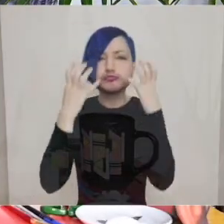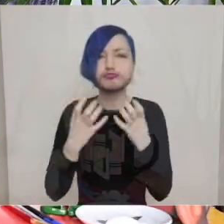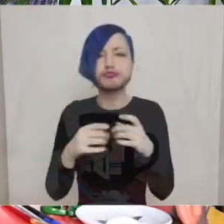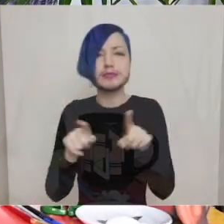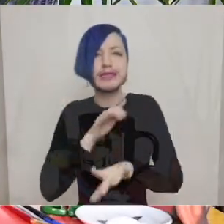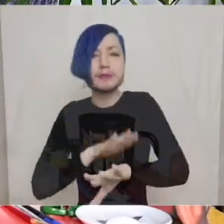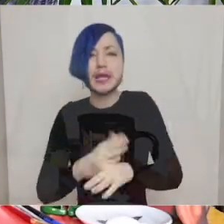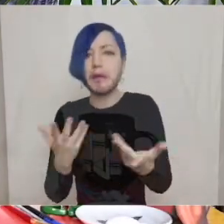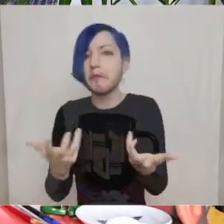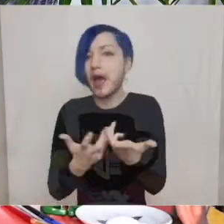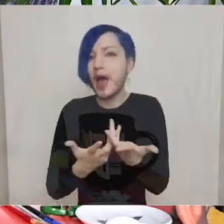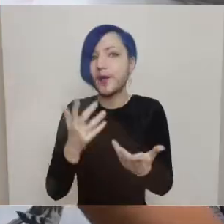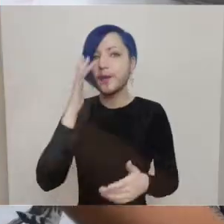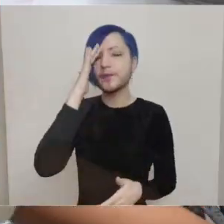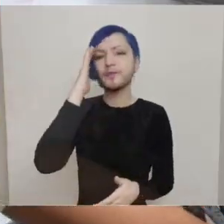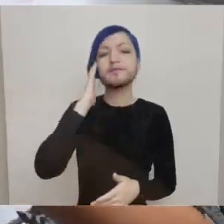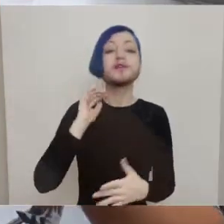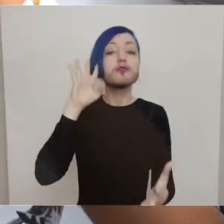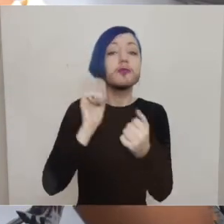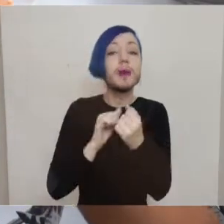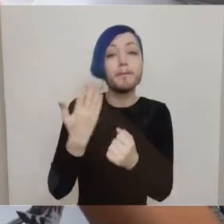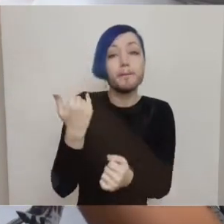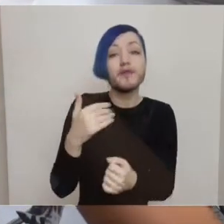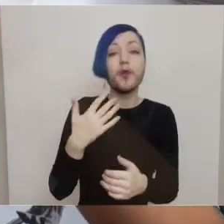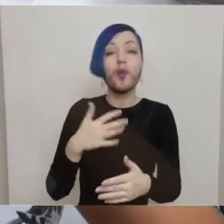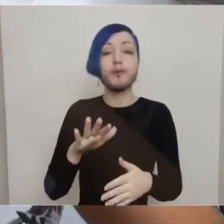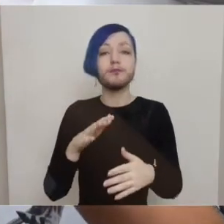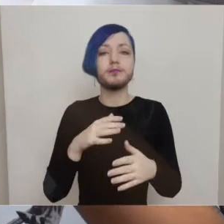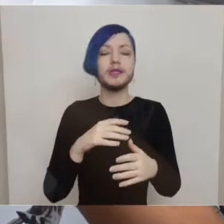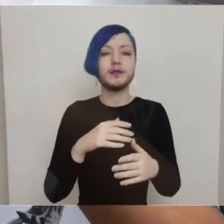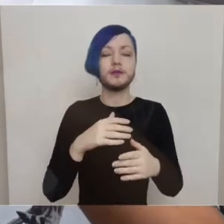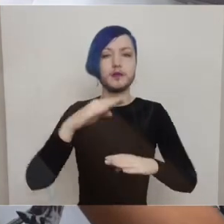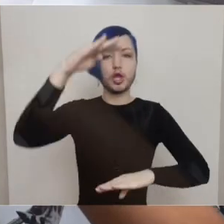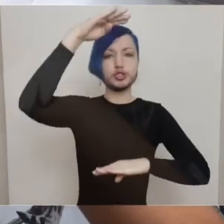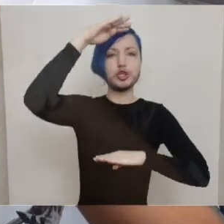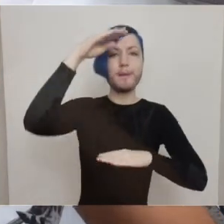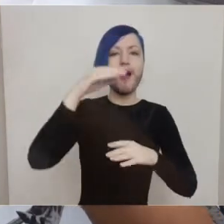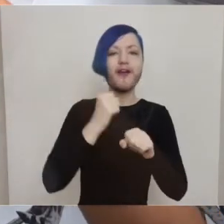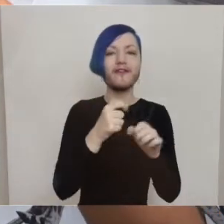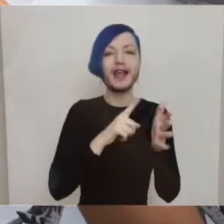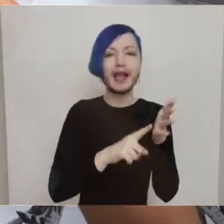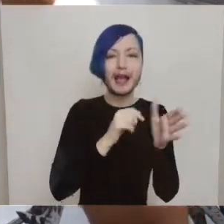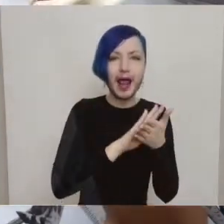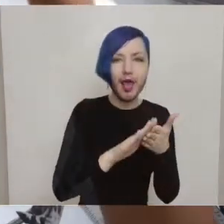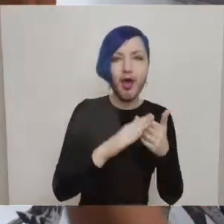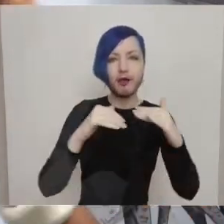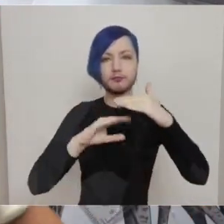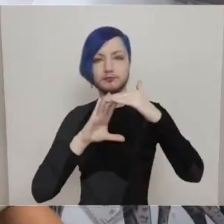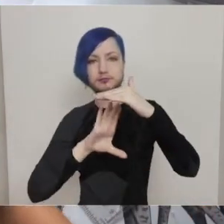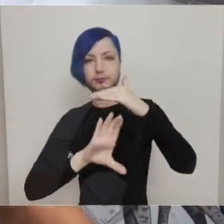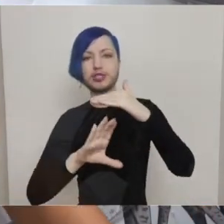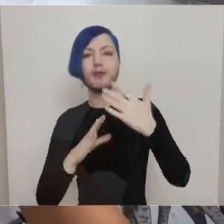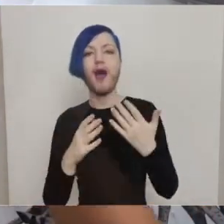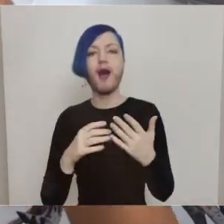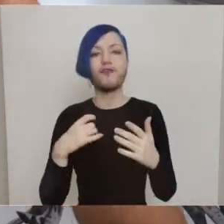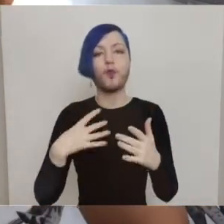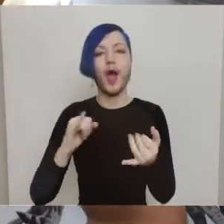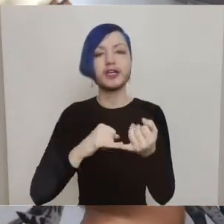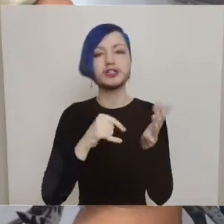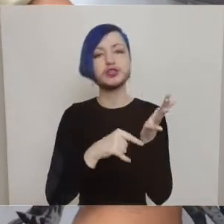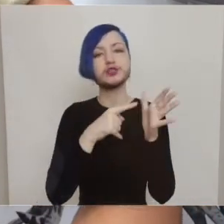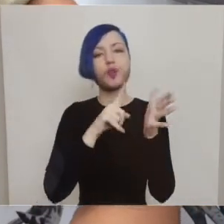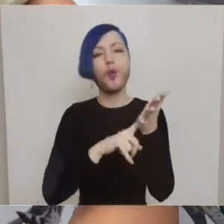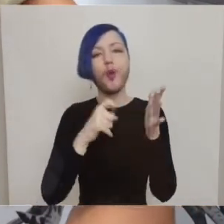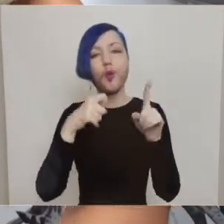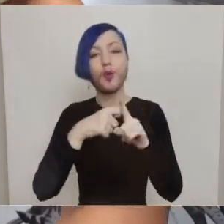beginning we had the upper part of the gala bird and the lower part of the white stork? Well, here's my upper part